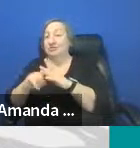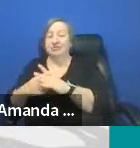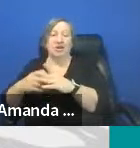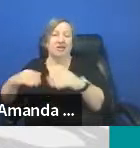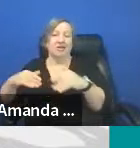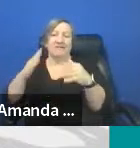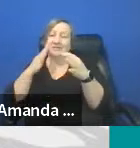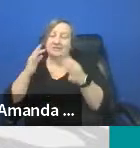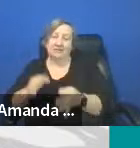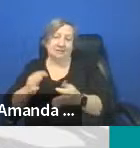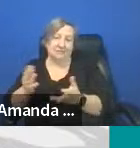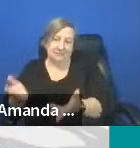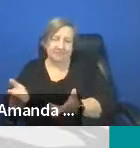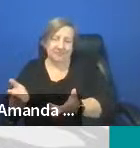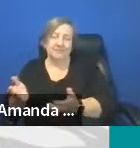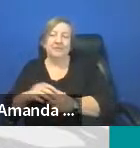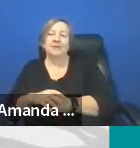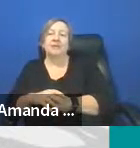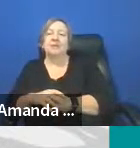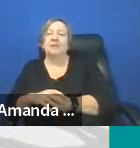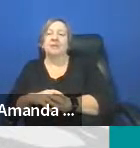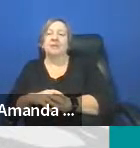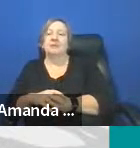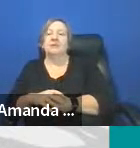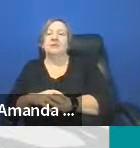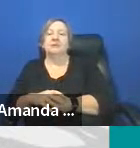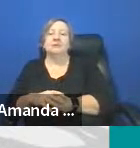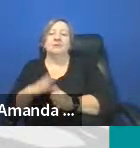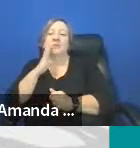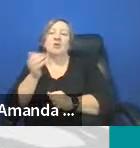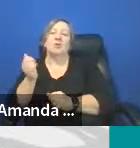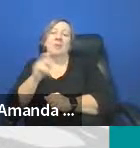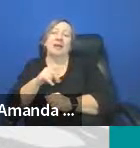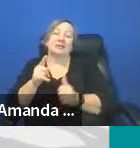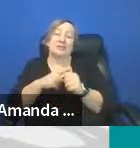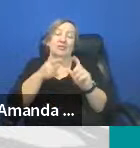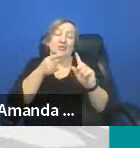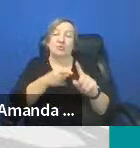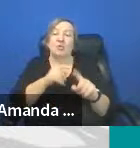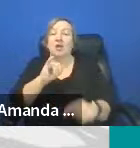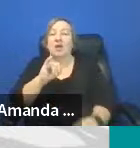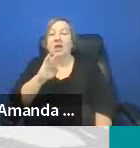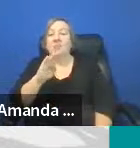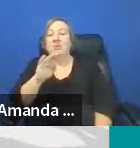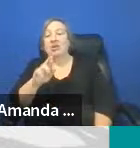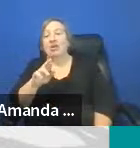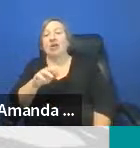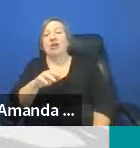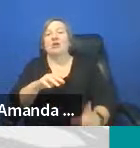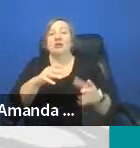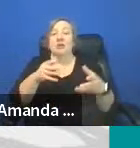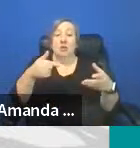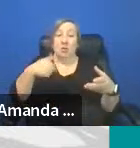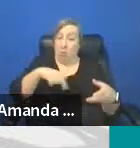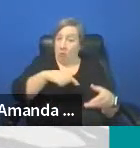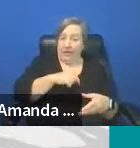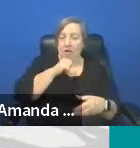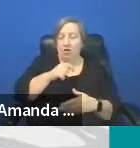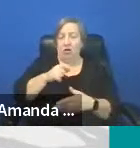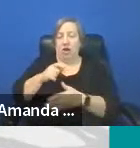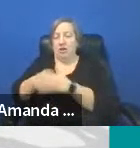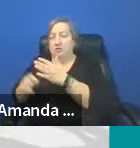determined. But I'll circle back to the first point, which is IBR is not going to toll the 205 bridge. And